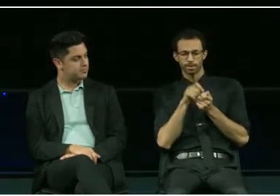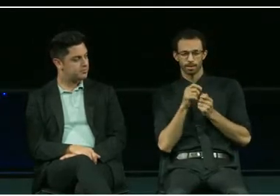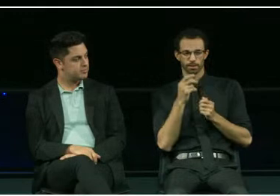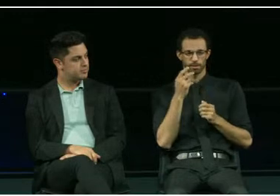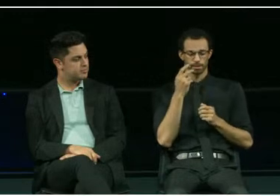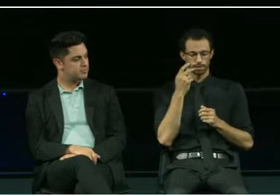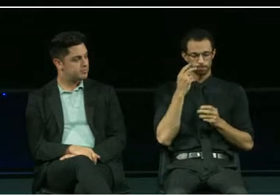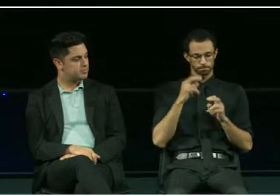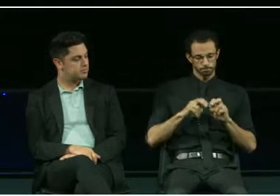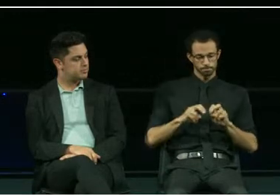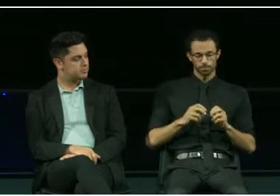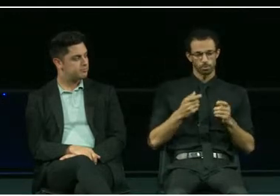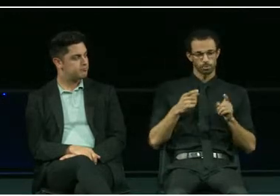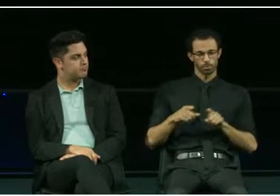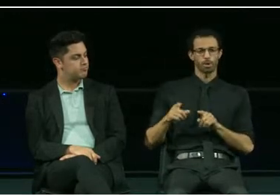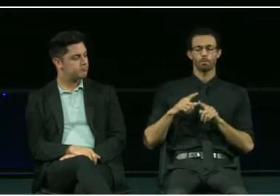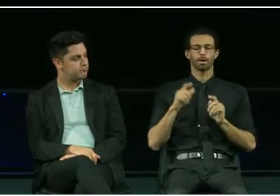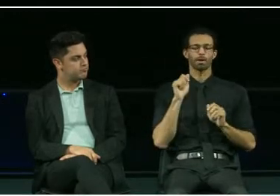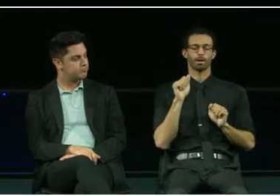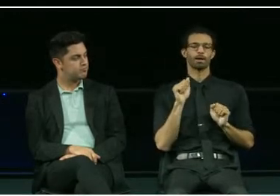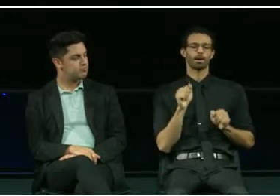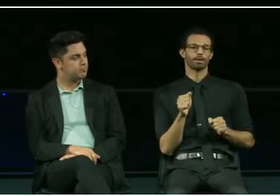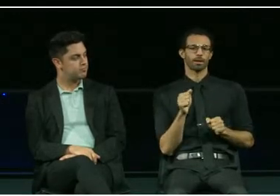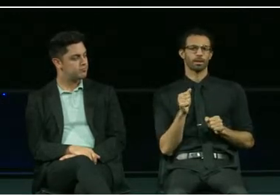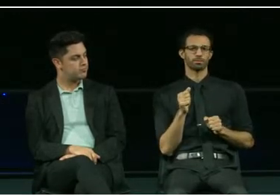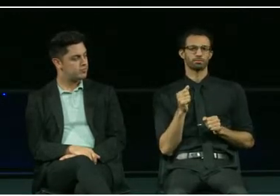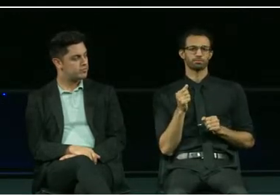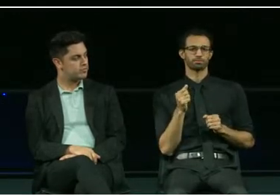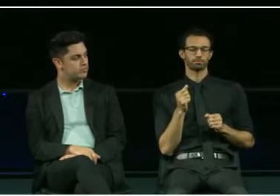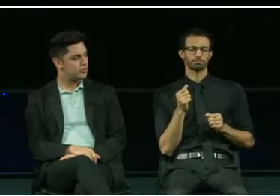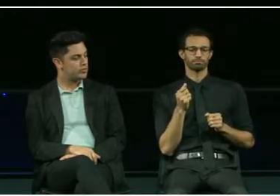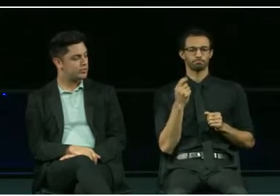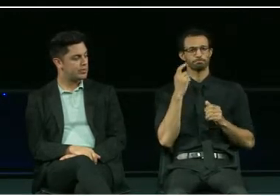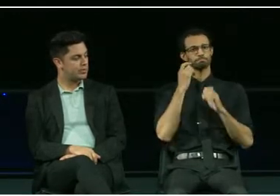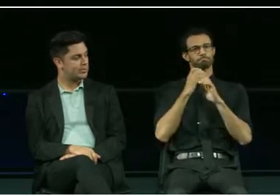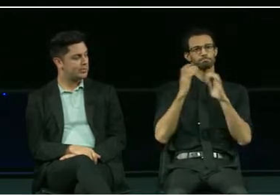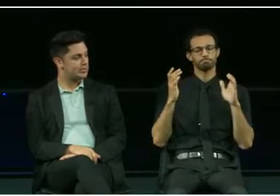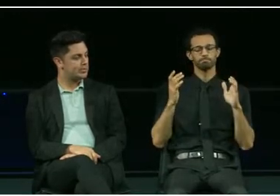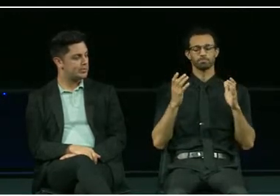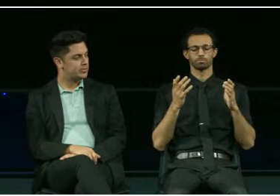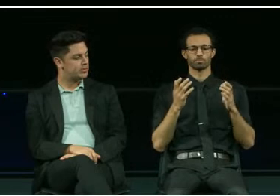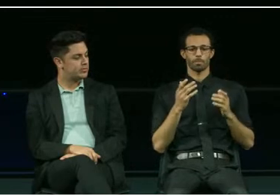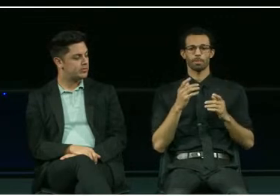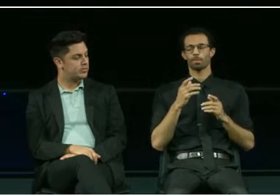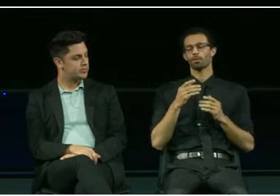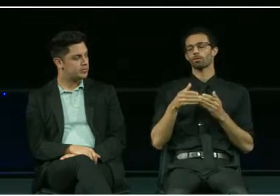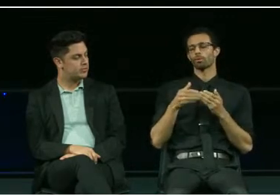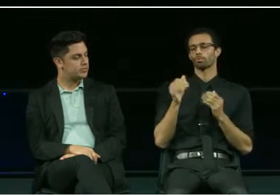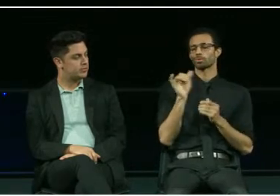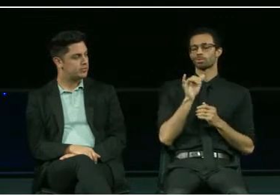but I can imagine it. And in some ways, almost like when you're listening to the radio and you